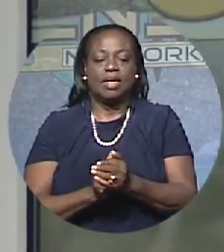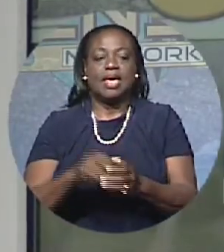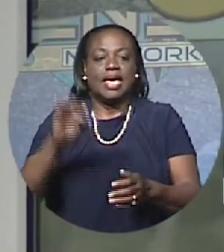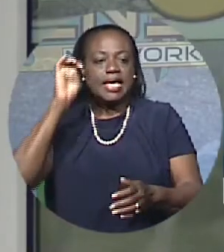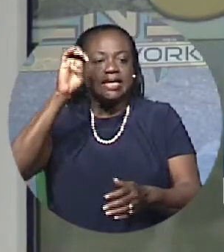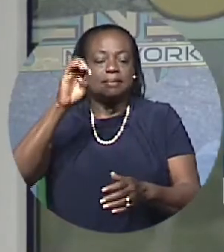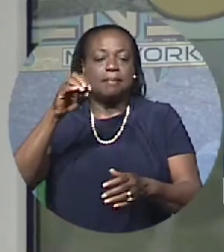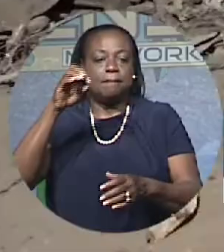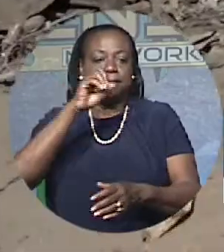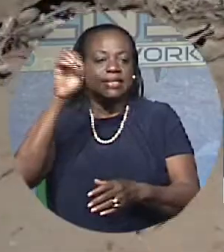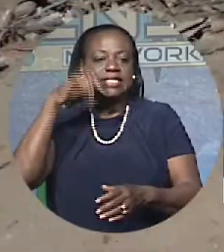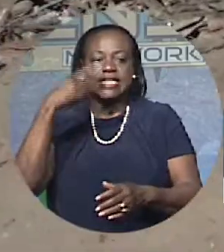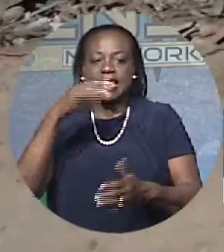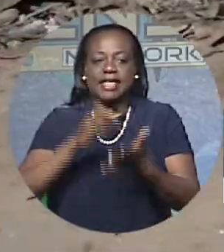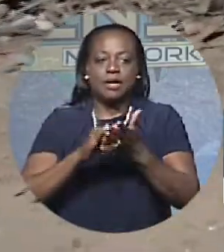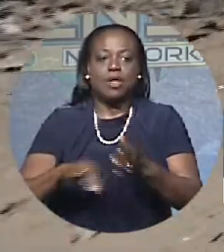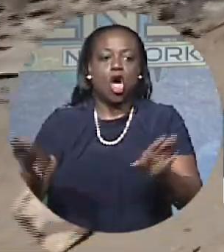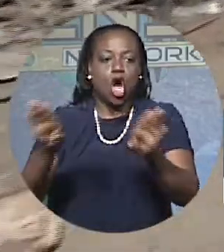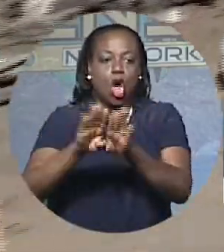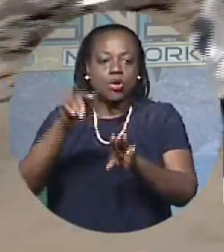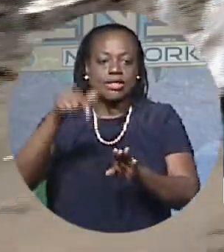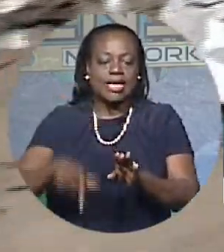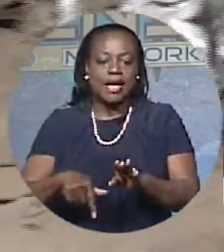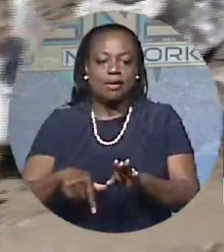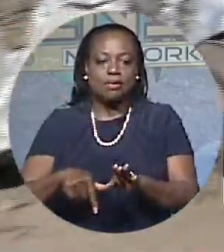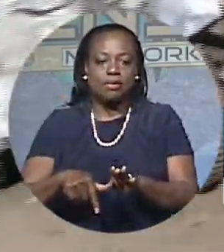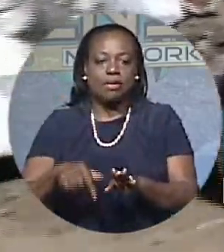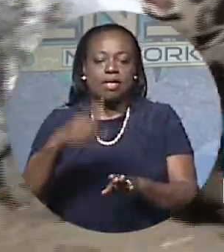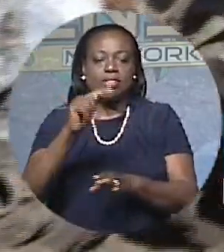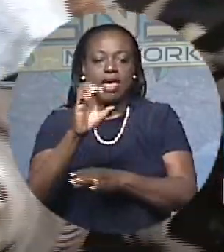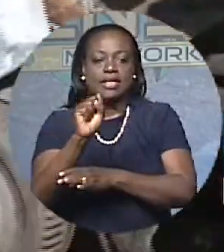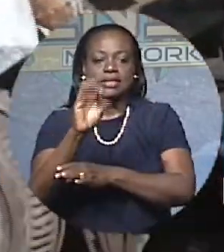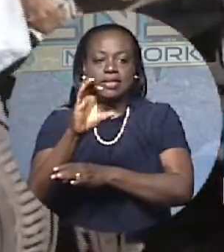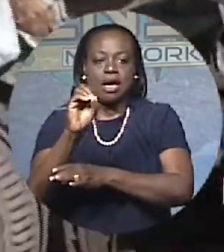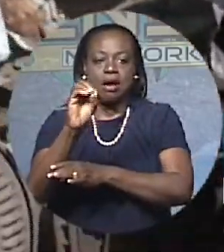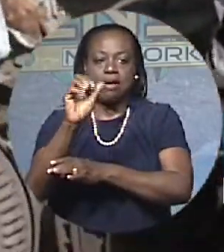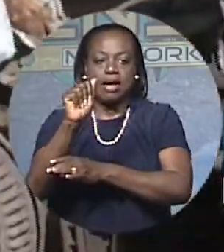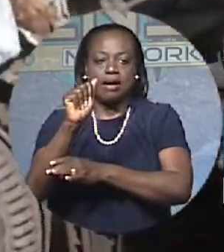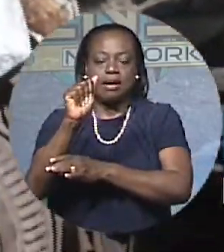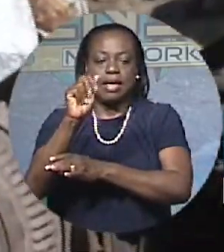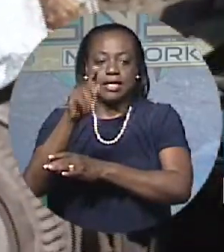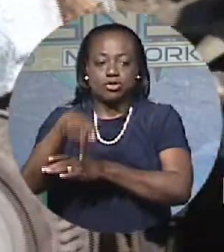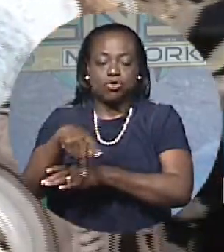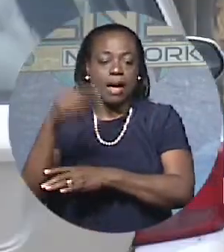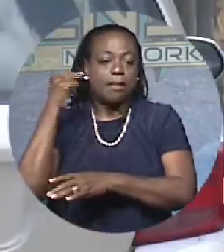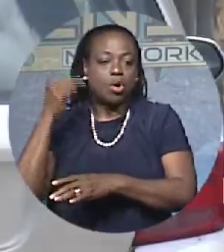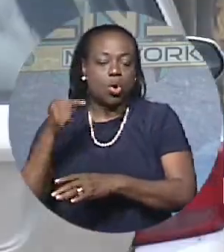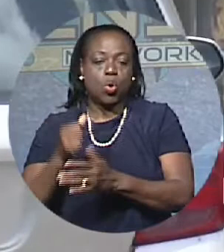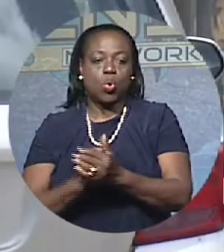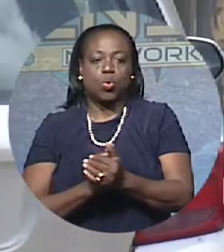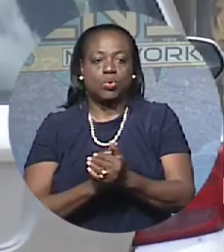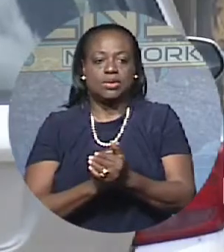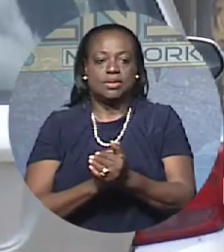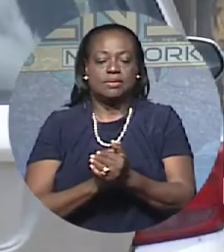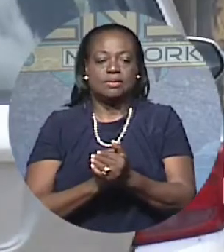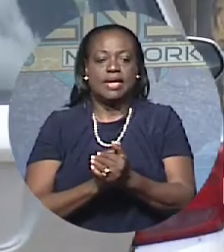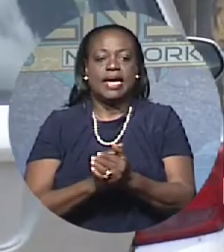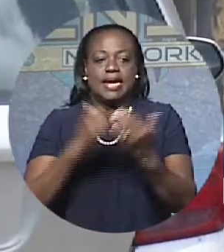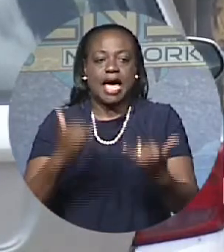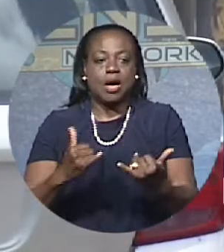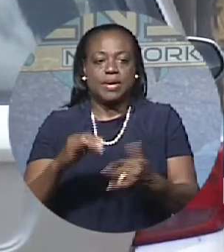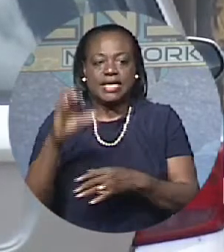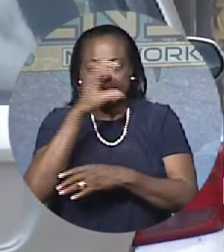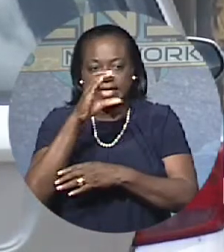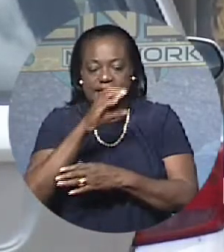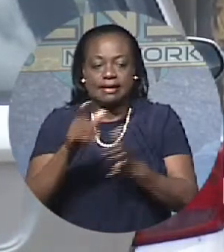down cash for gold and scrap metal enterprises, Minister of National Security Dr. Bernard Nottage says the government is now seeking